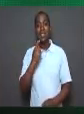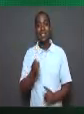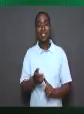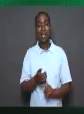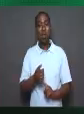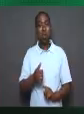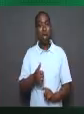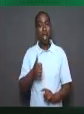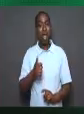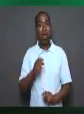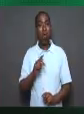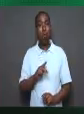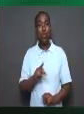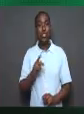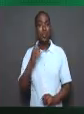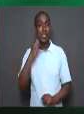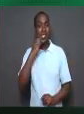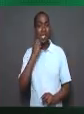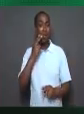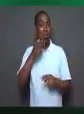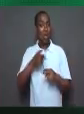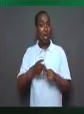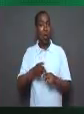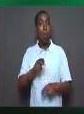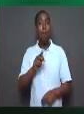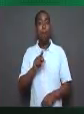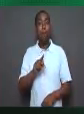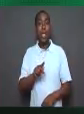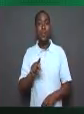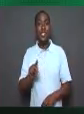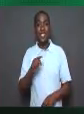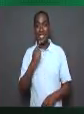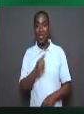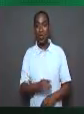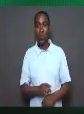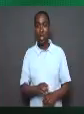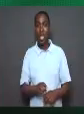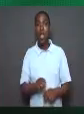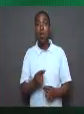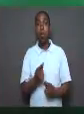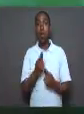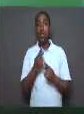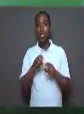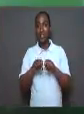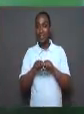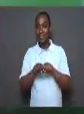is pepsin, and it functions to break down proteins.